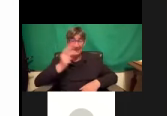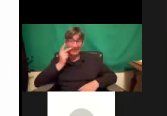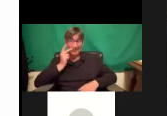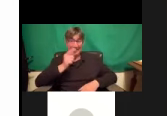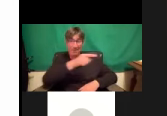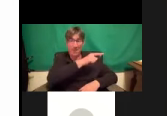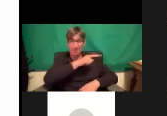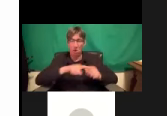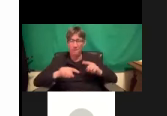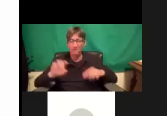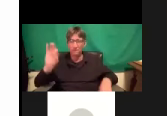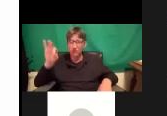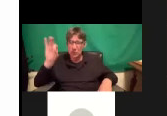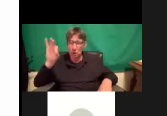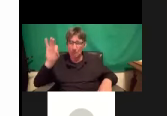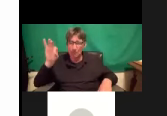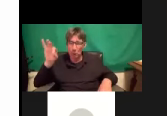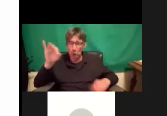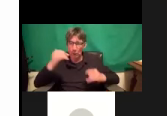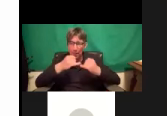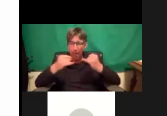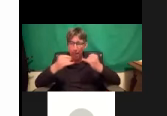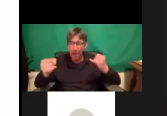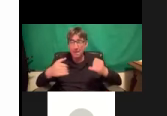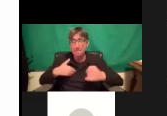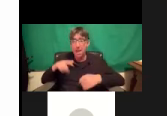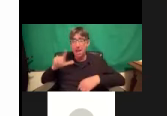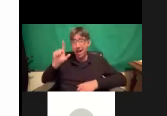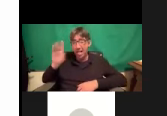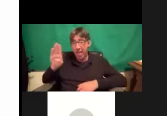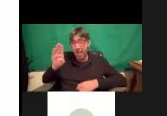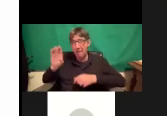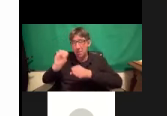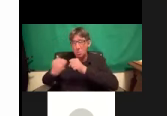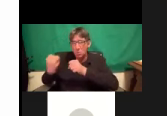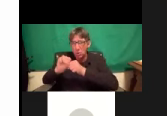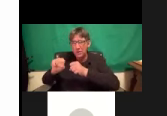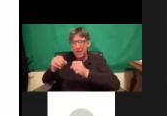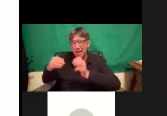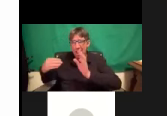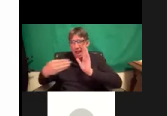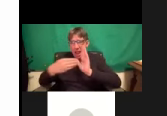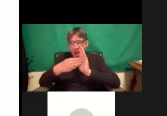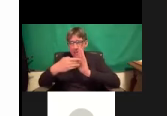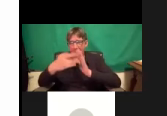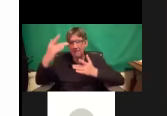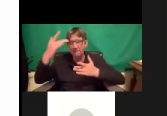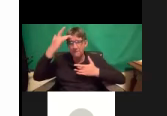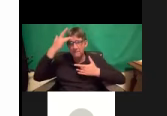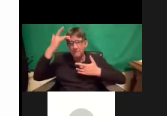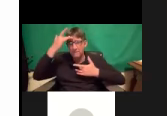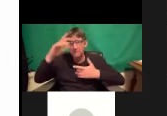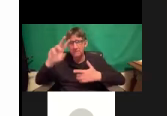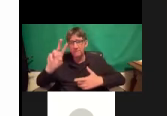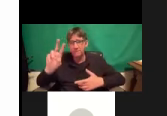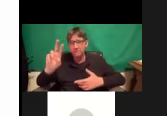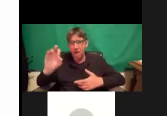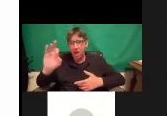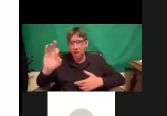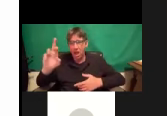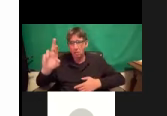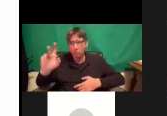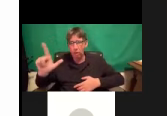Ironically, throughout COVID, my lab has been working on antiviral solutions to COVID. As Emily said, this research doesn't end on the weekend. It